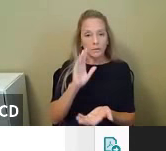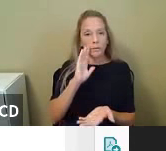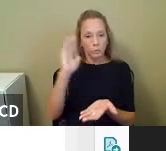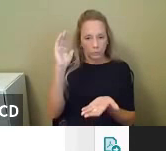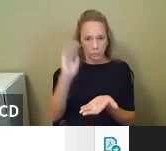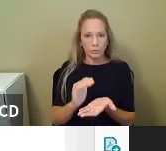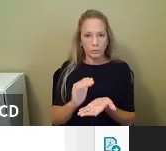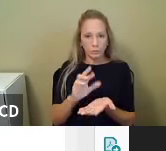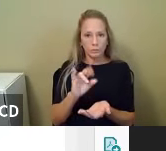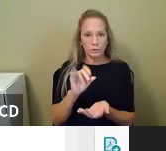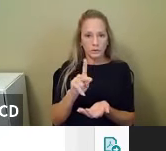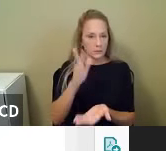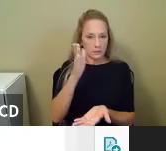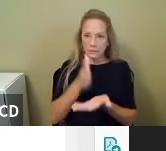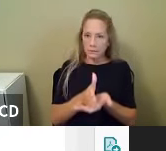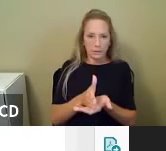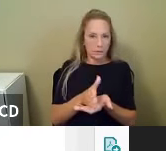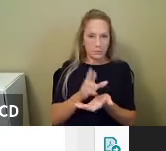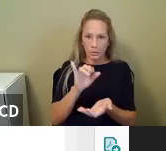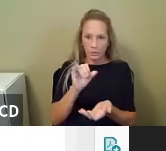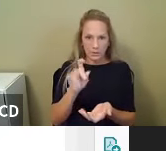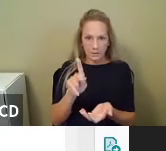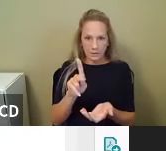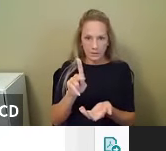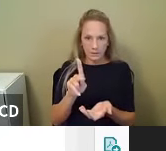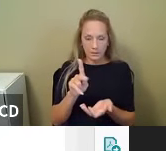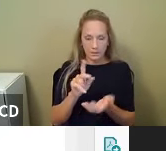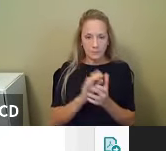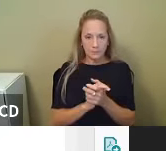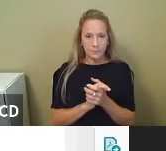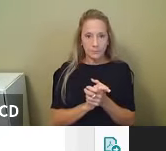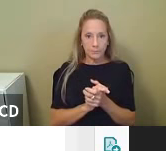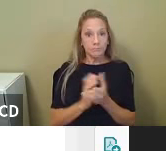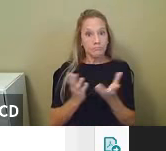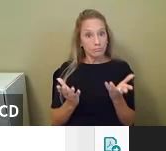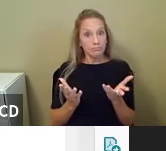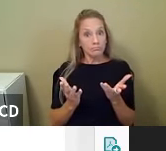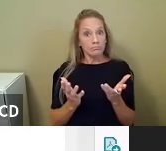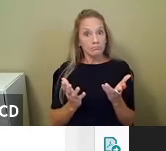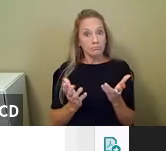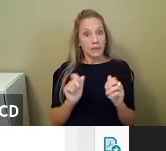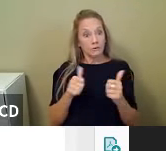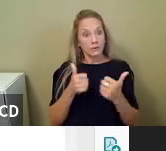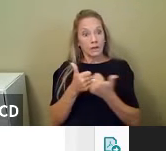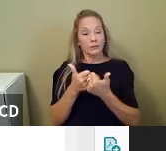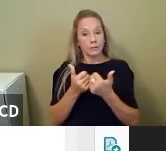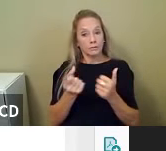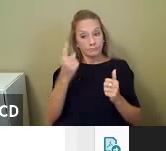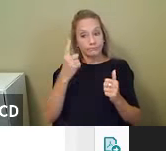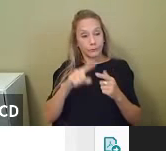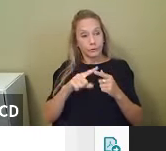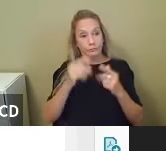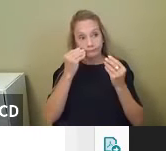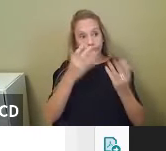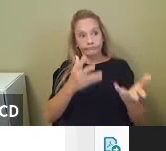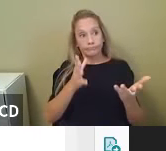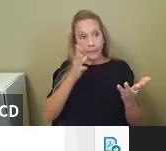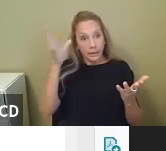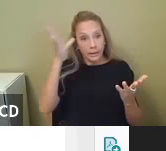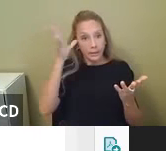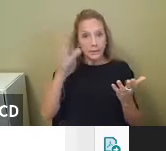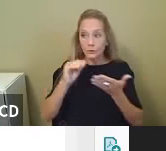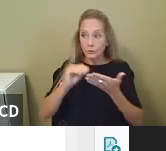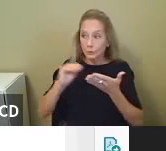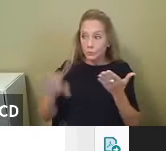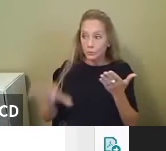know that people don't always wear masks properly. So that's a challenging message to carry to parents and to students. But